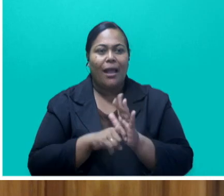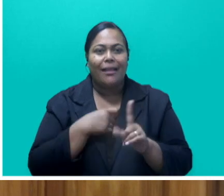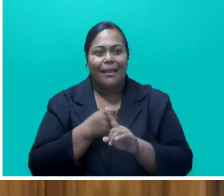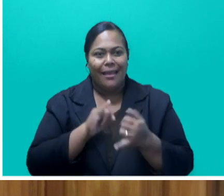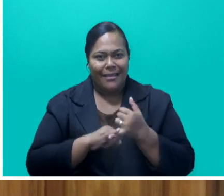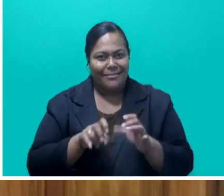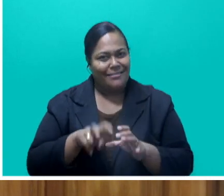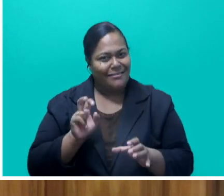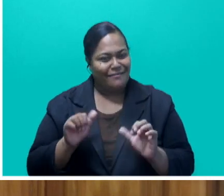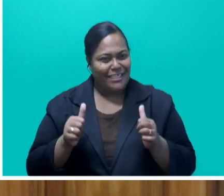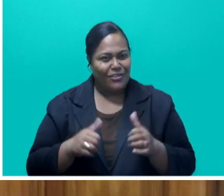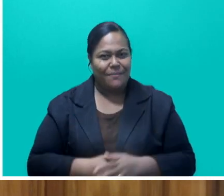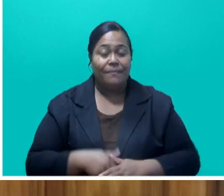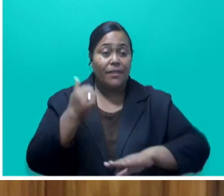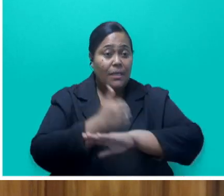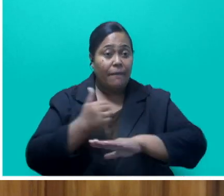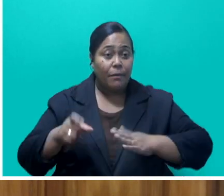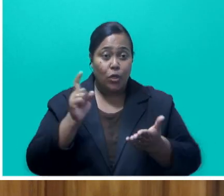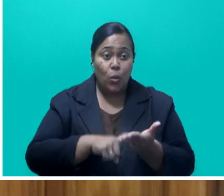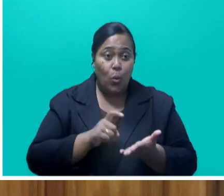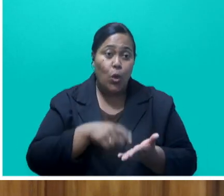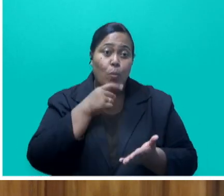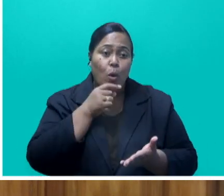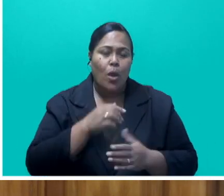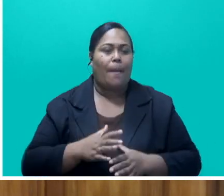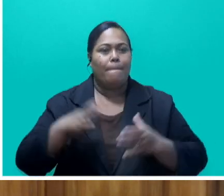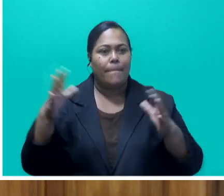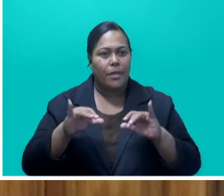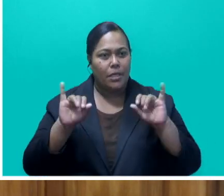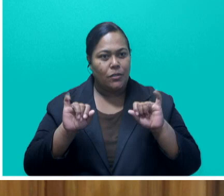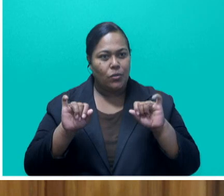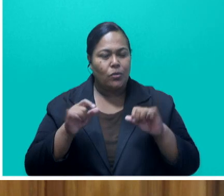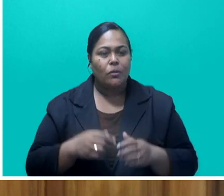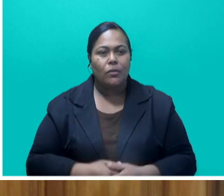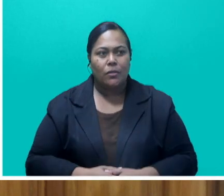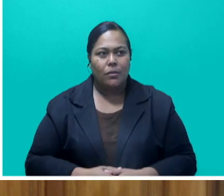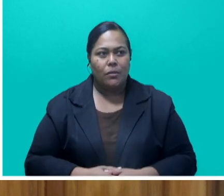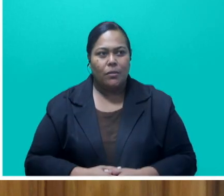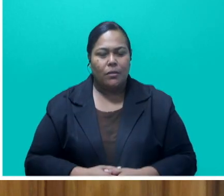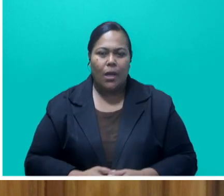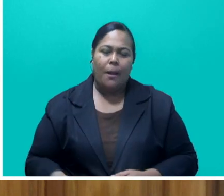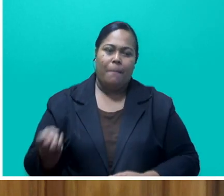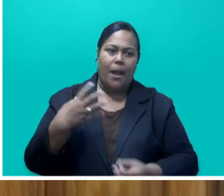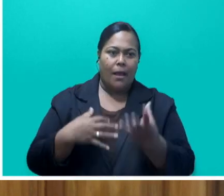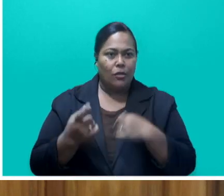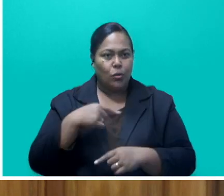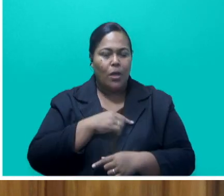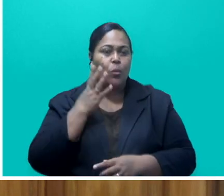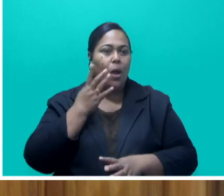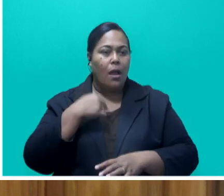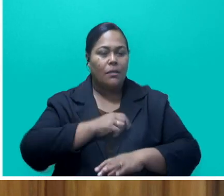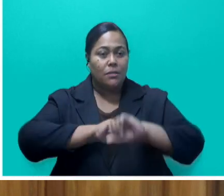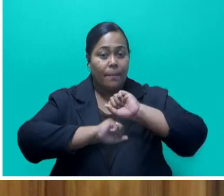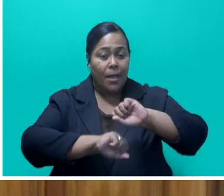debt is a major issue, and this was an issue that was raised with us when we were campaigning. Mr. Speaker, sir, during